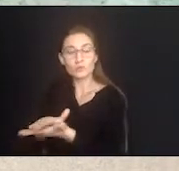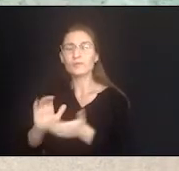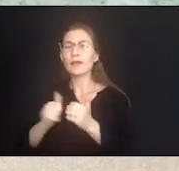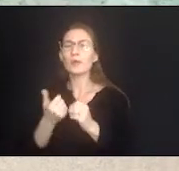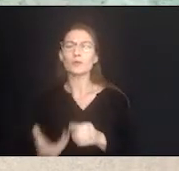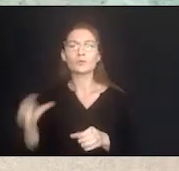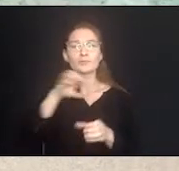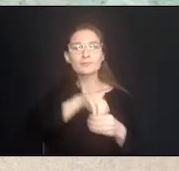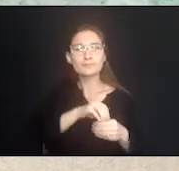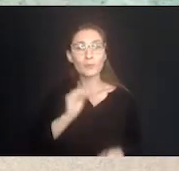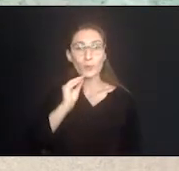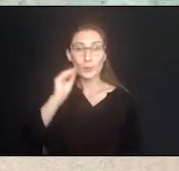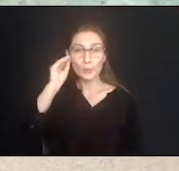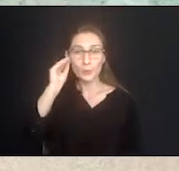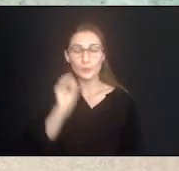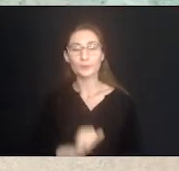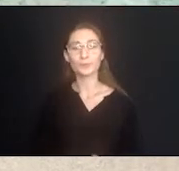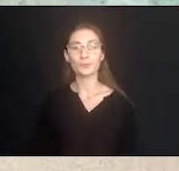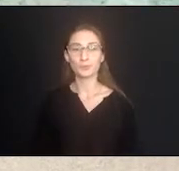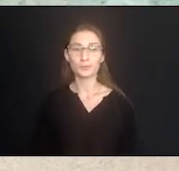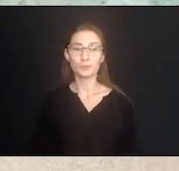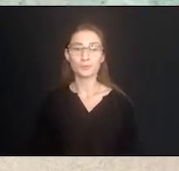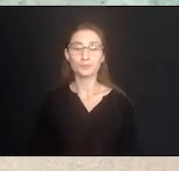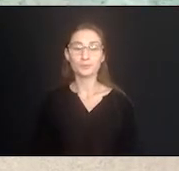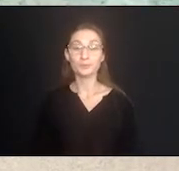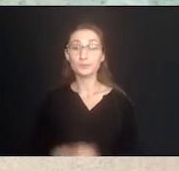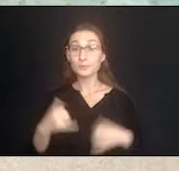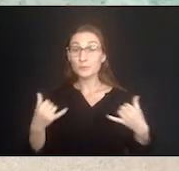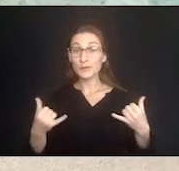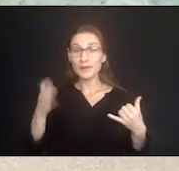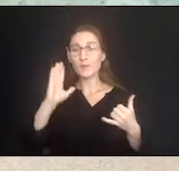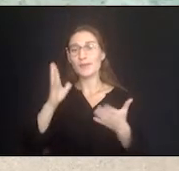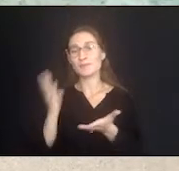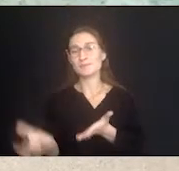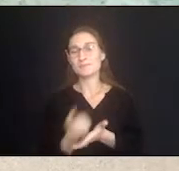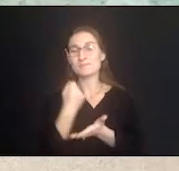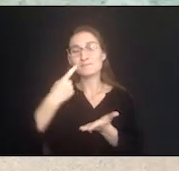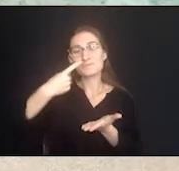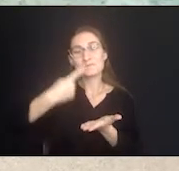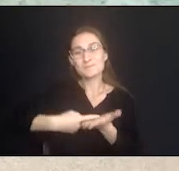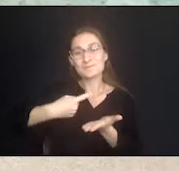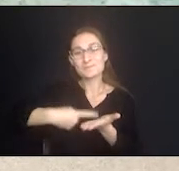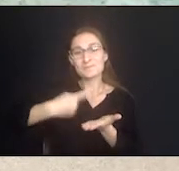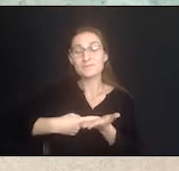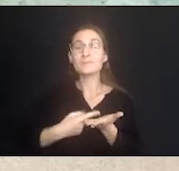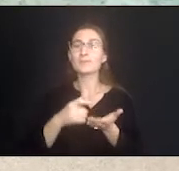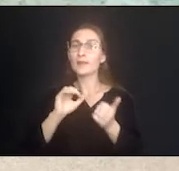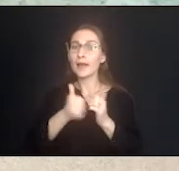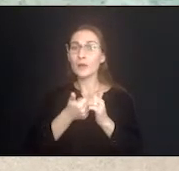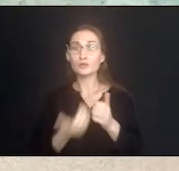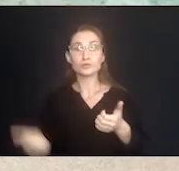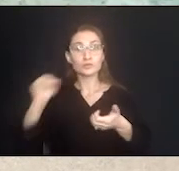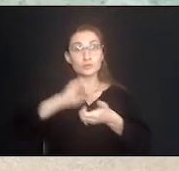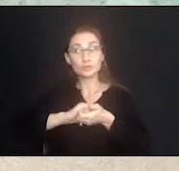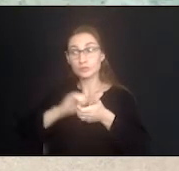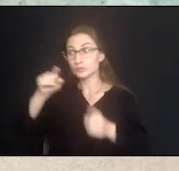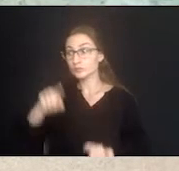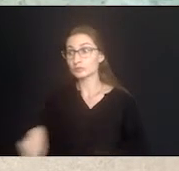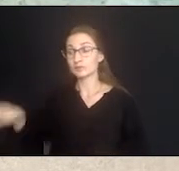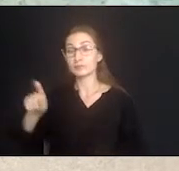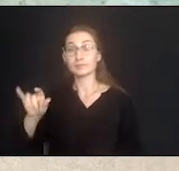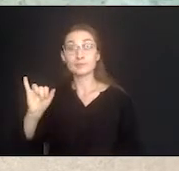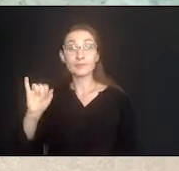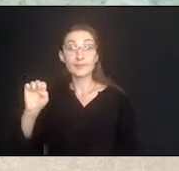to learn, implement, or put into practice at home the strategies that were being used at school. So today, we'll go ahead and